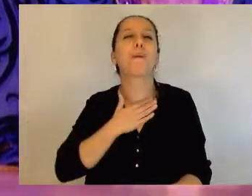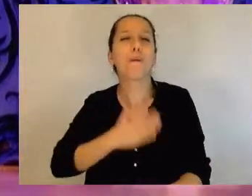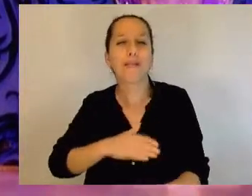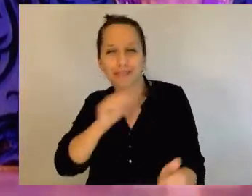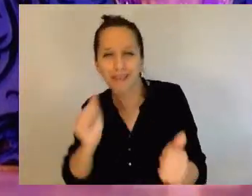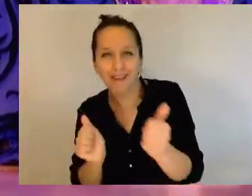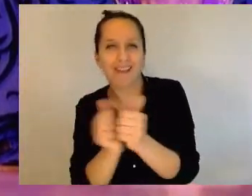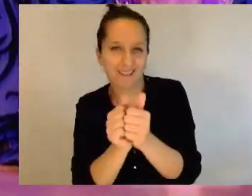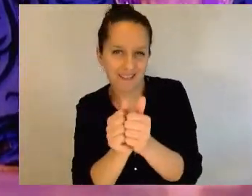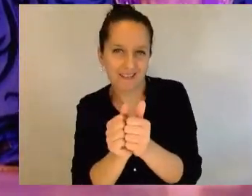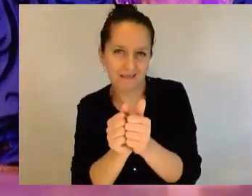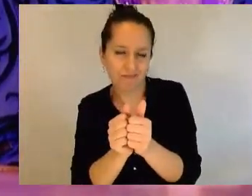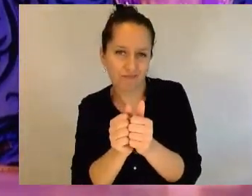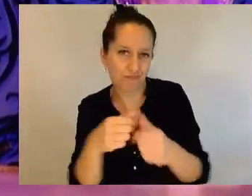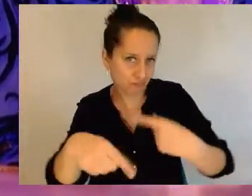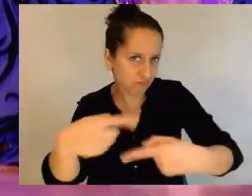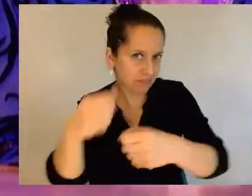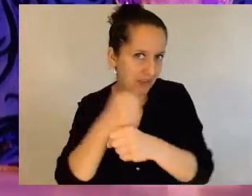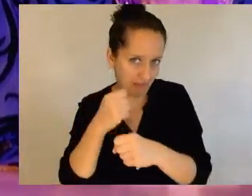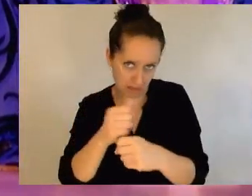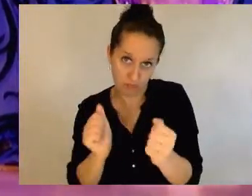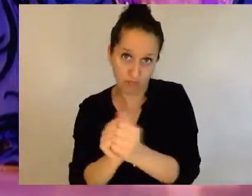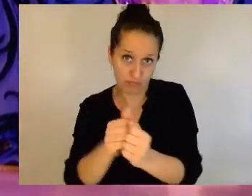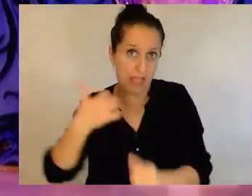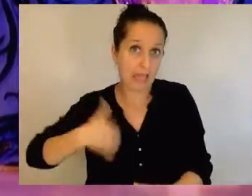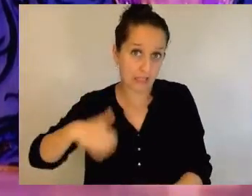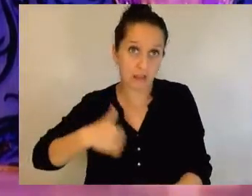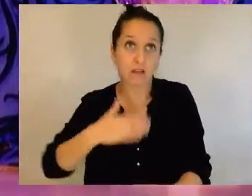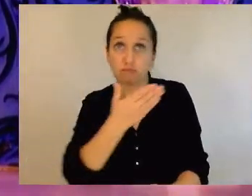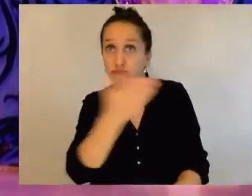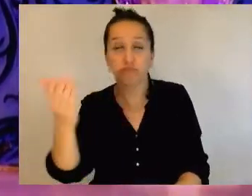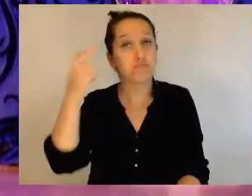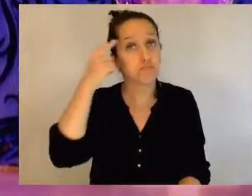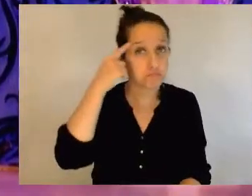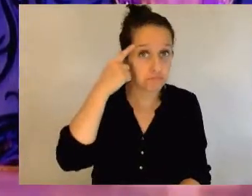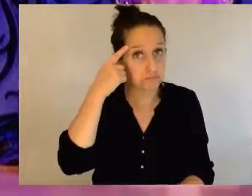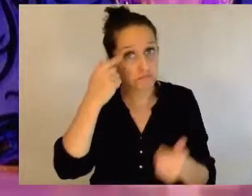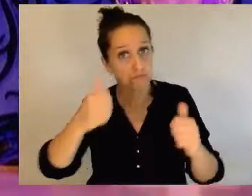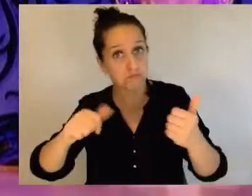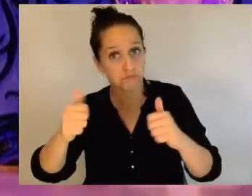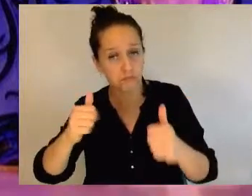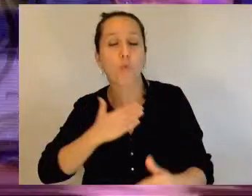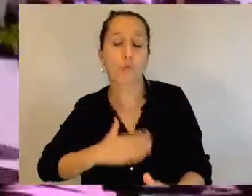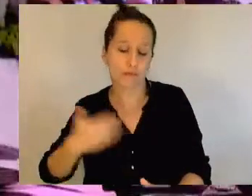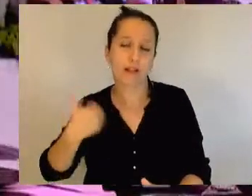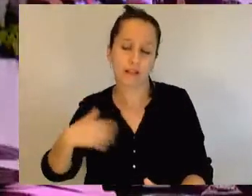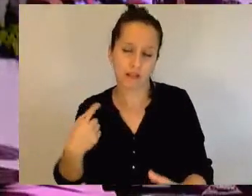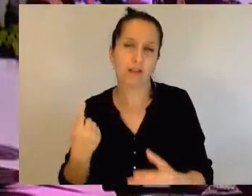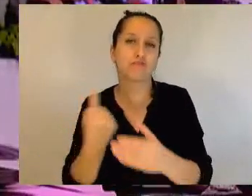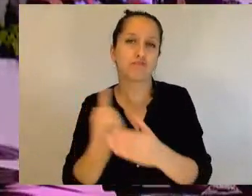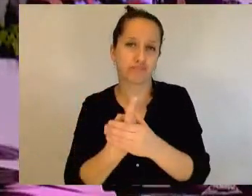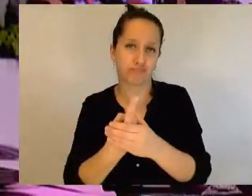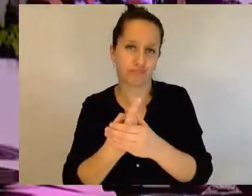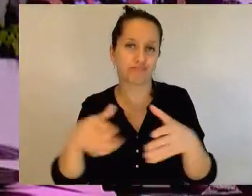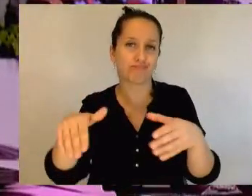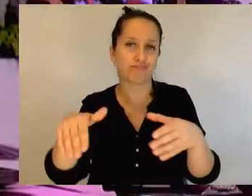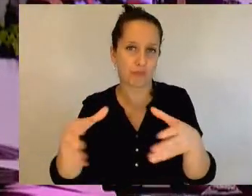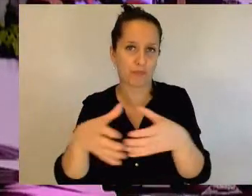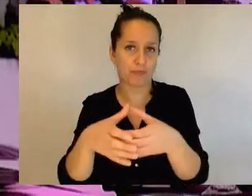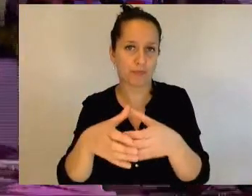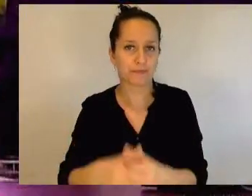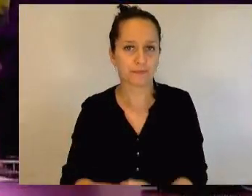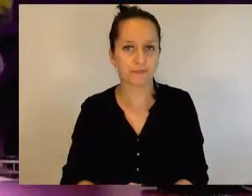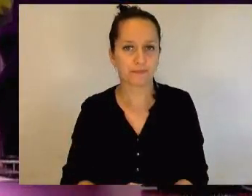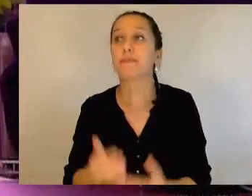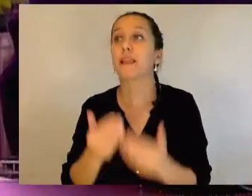past 2 years, we thought it would be interesting to continue the work that we had been doing. So I put it to your consideration. Thank you.